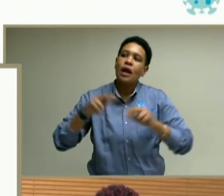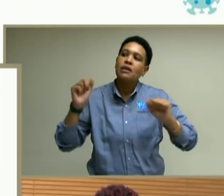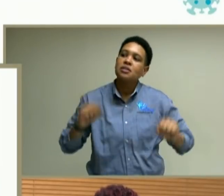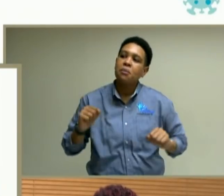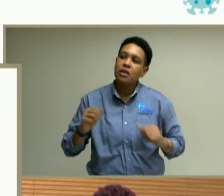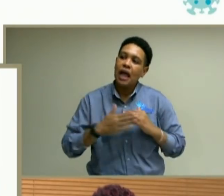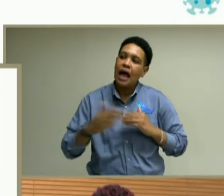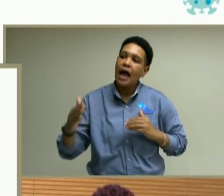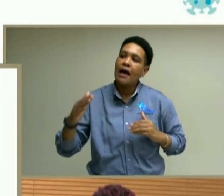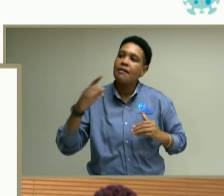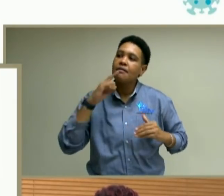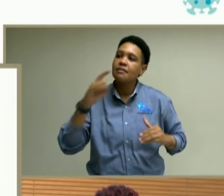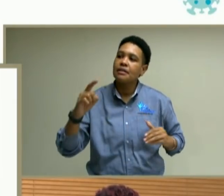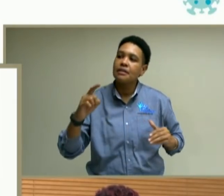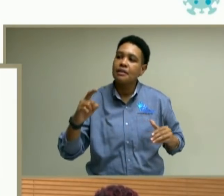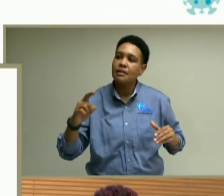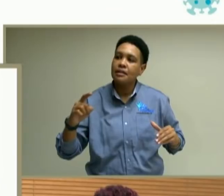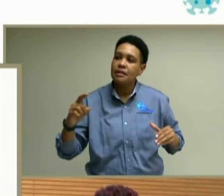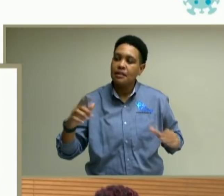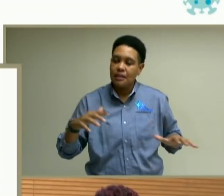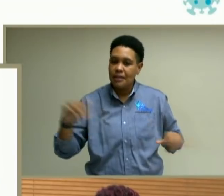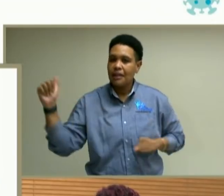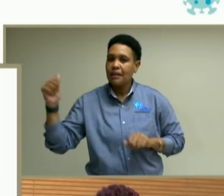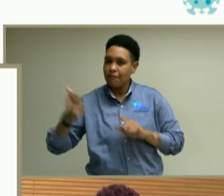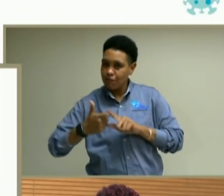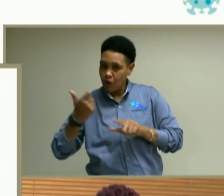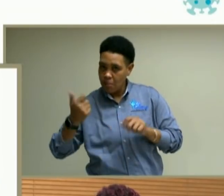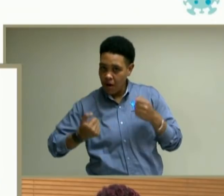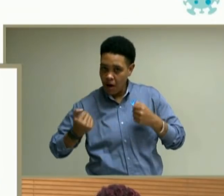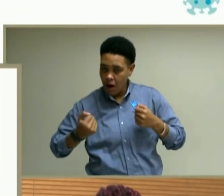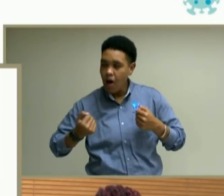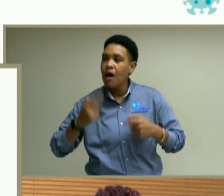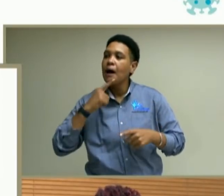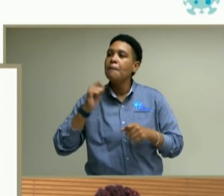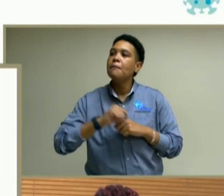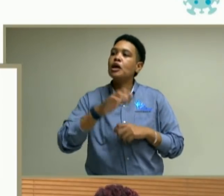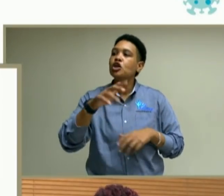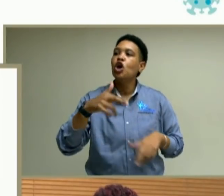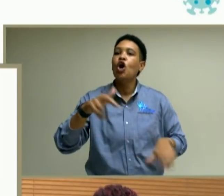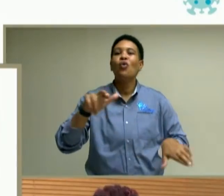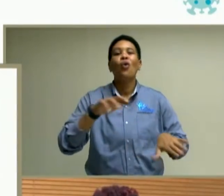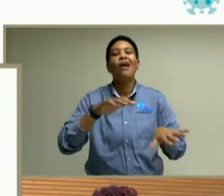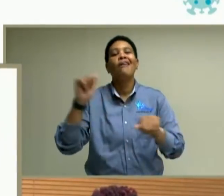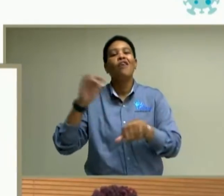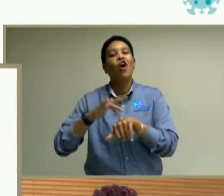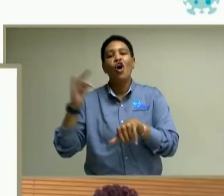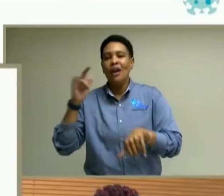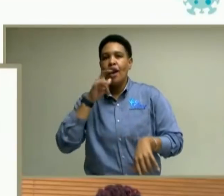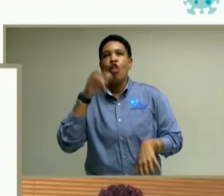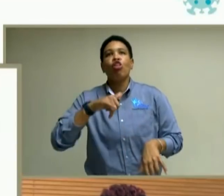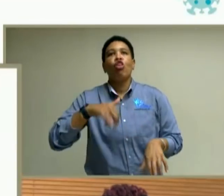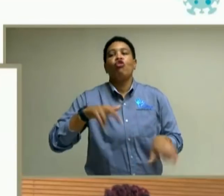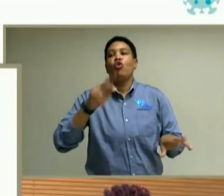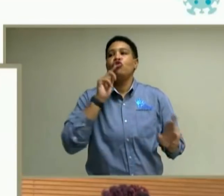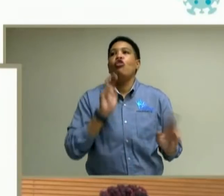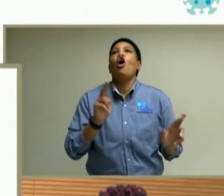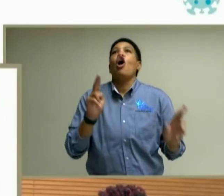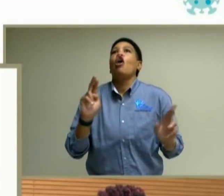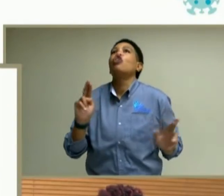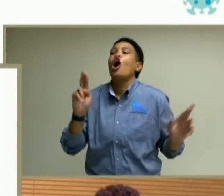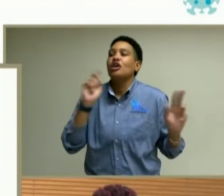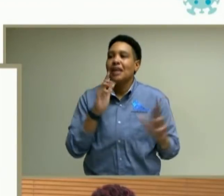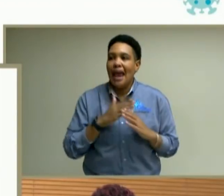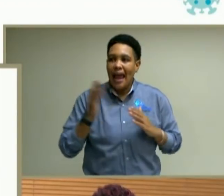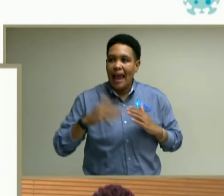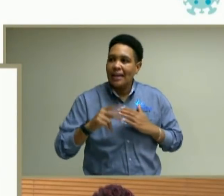possible after alighting from the vehicle, and make sure you're off the road early enough so you're not rushing and hurrying at